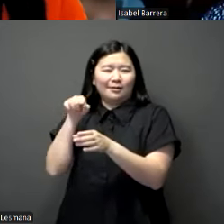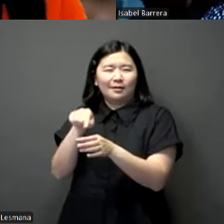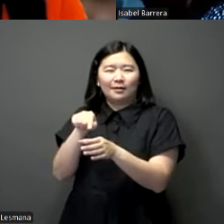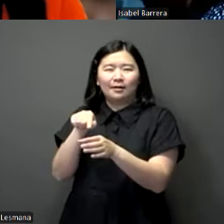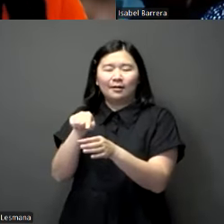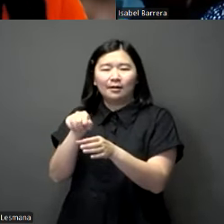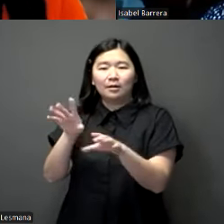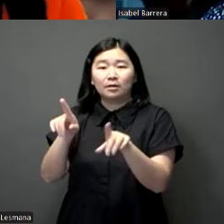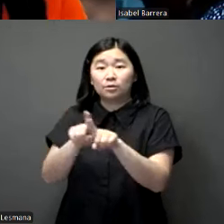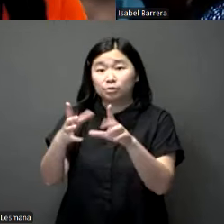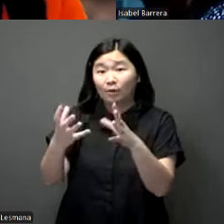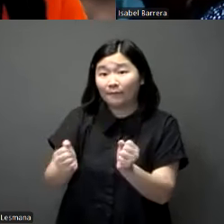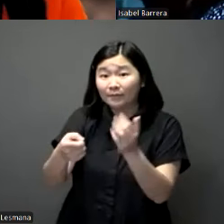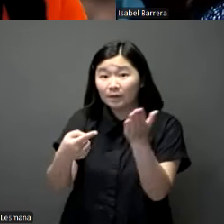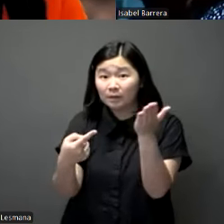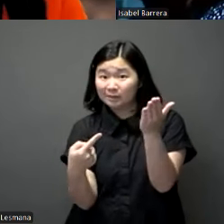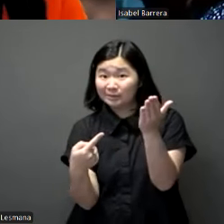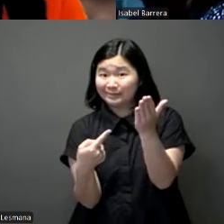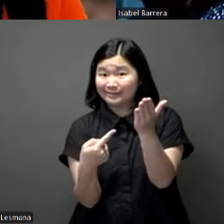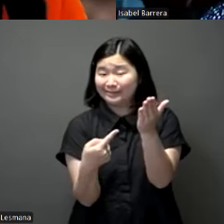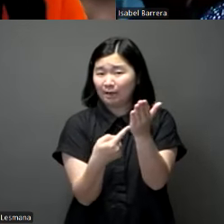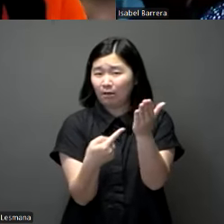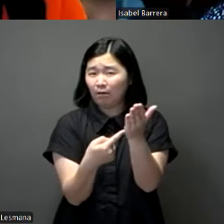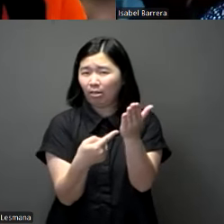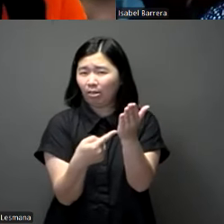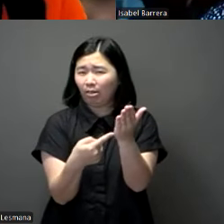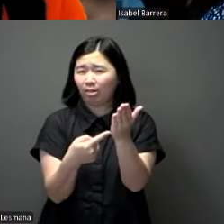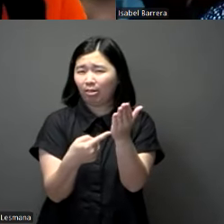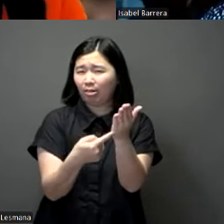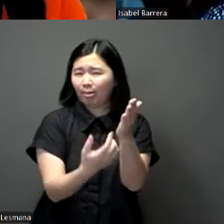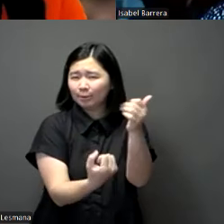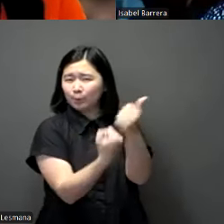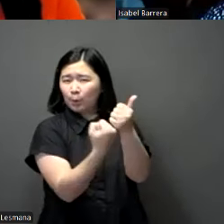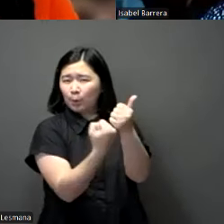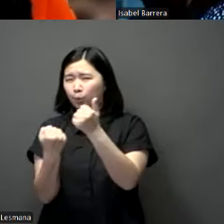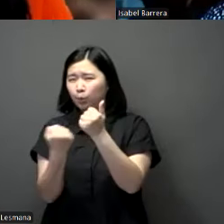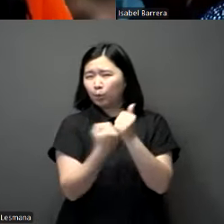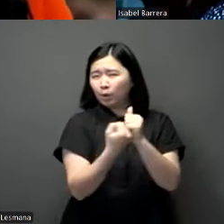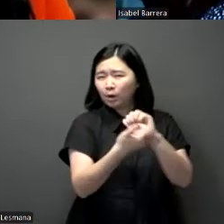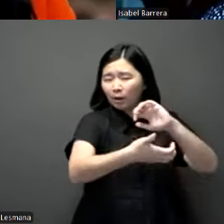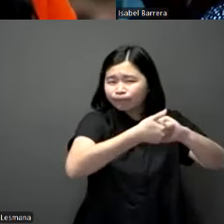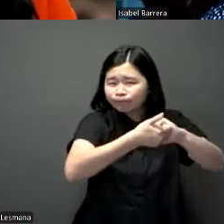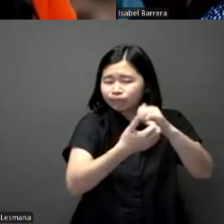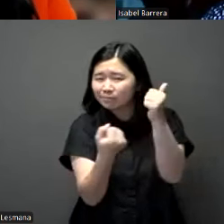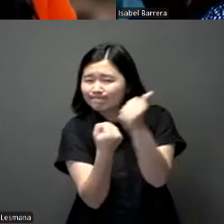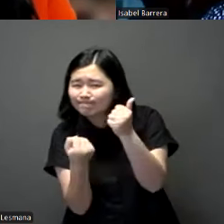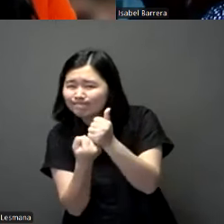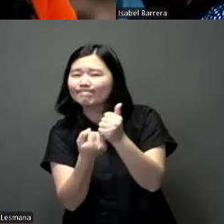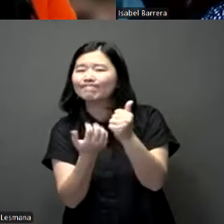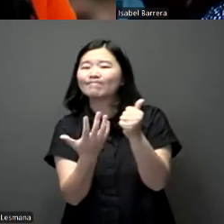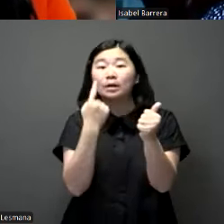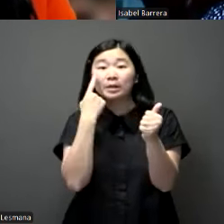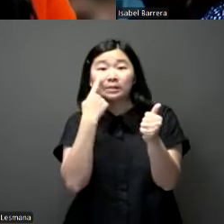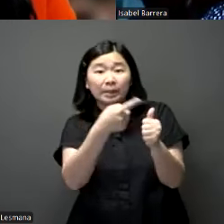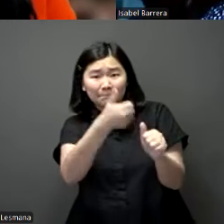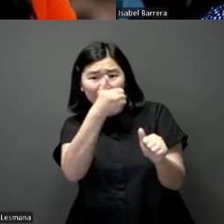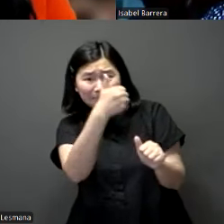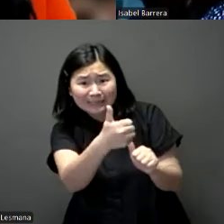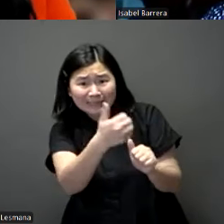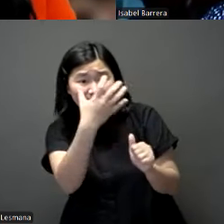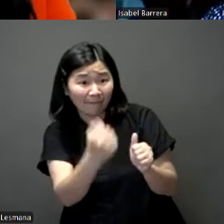diseases, including uterine cervical cancer. Certainly those countries that have the highest level of